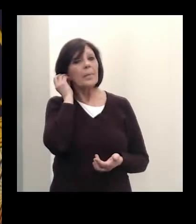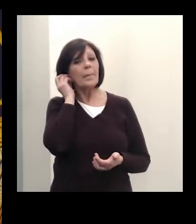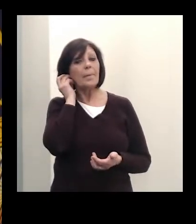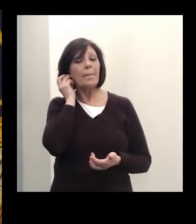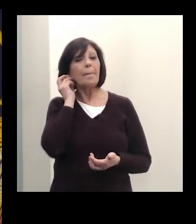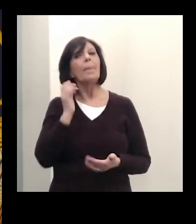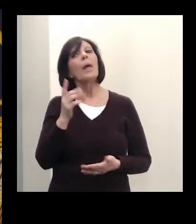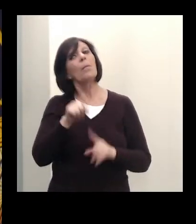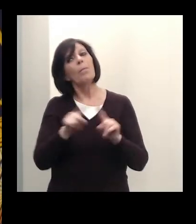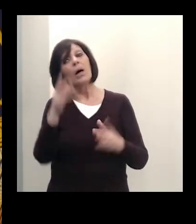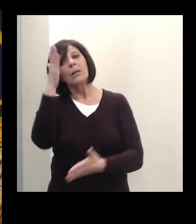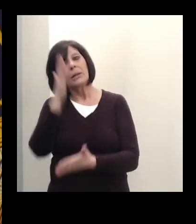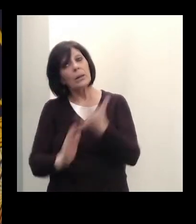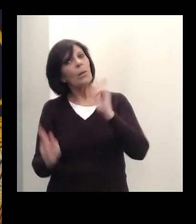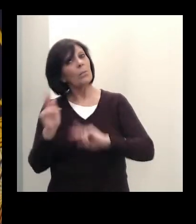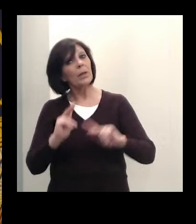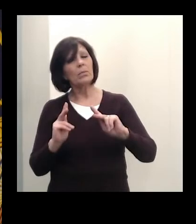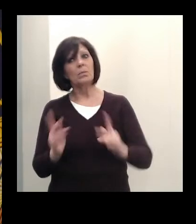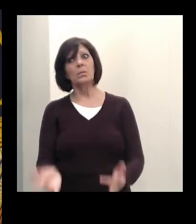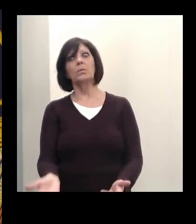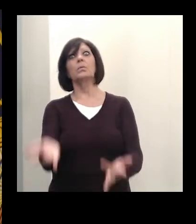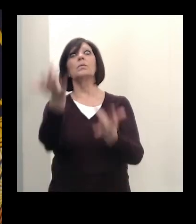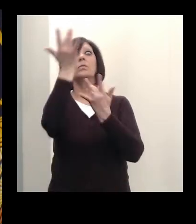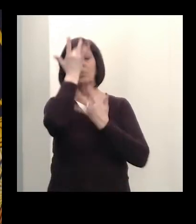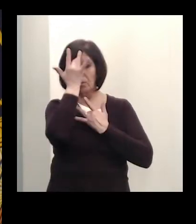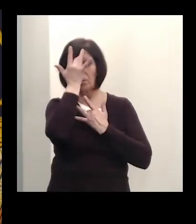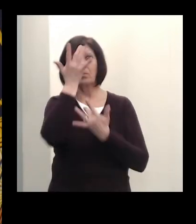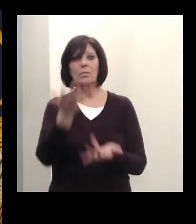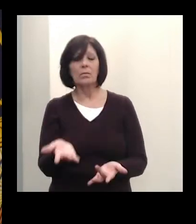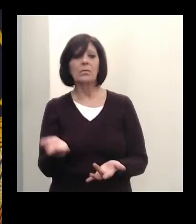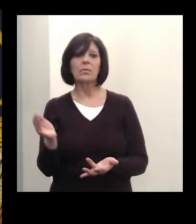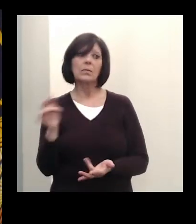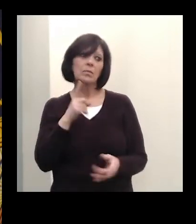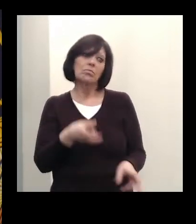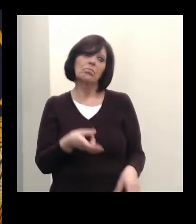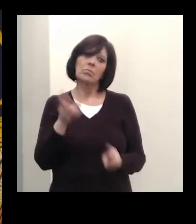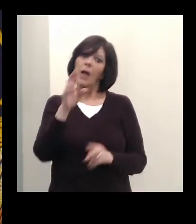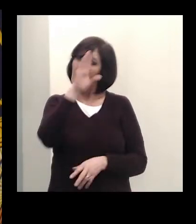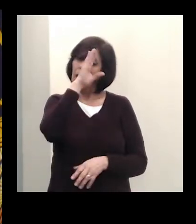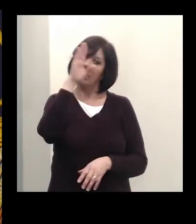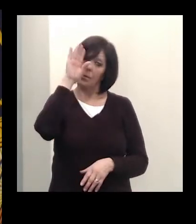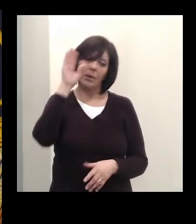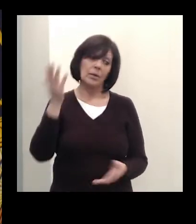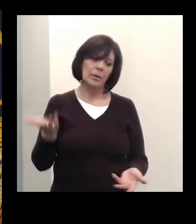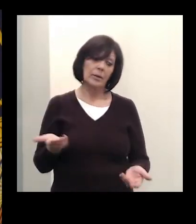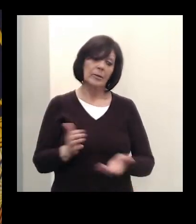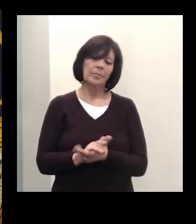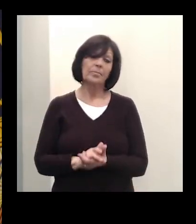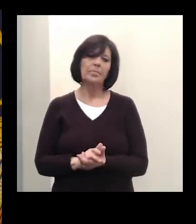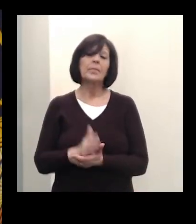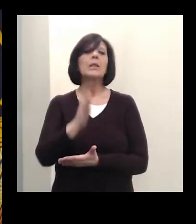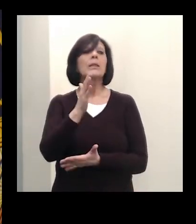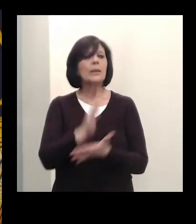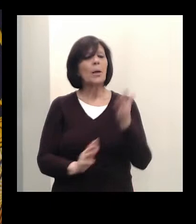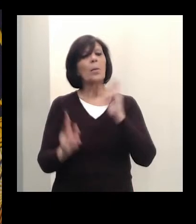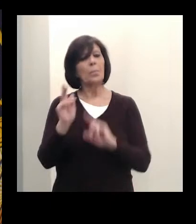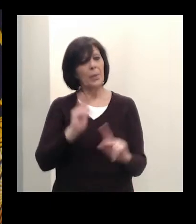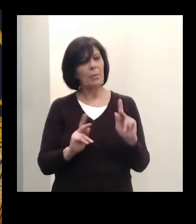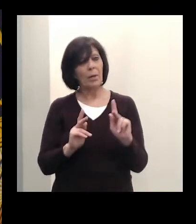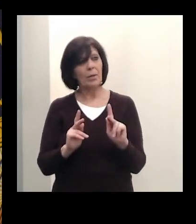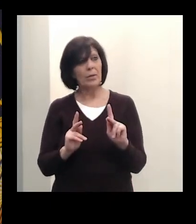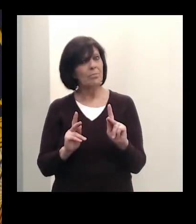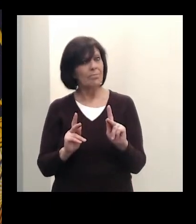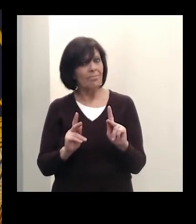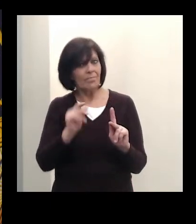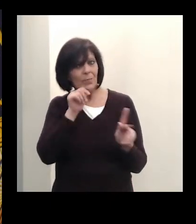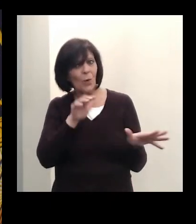have very, very sick cases, such that they require hospitalization. Some individuals don't make it out of the